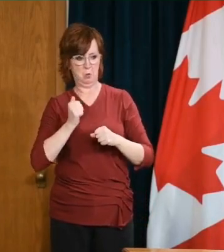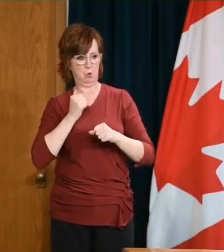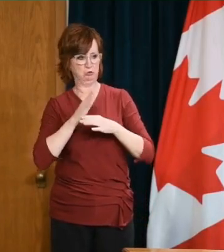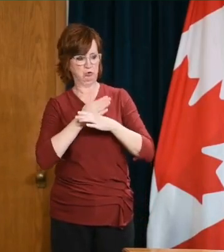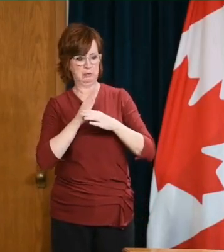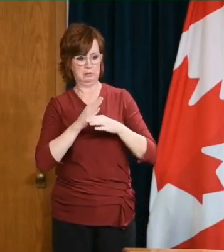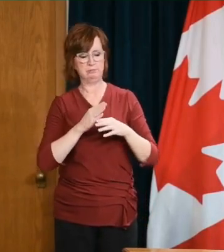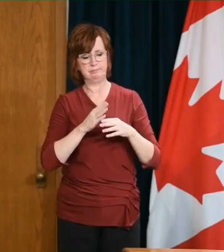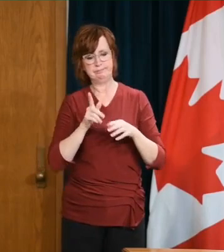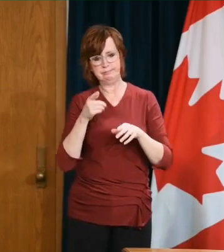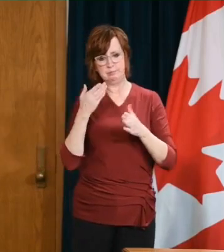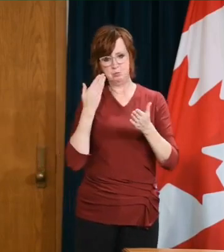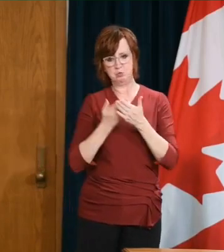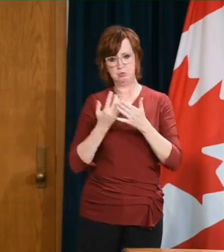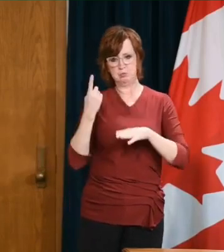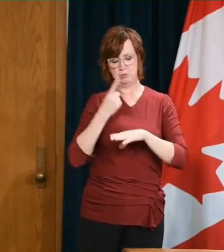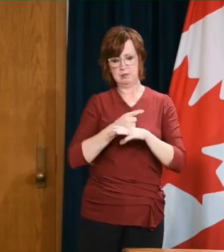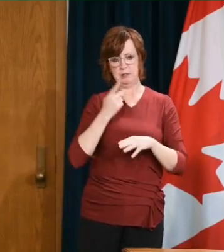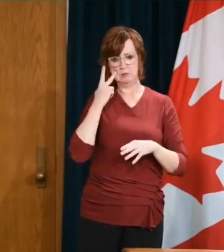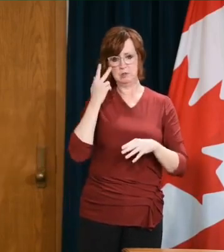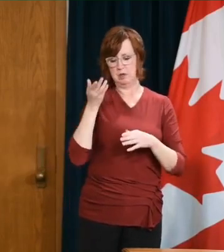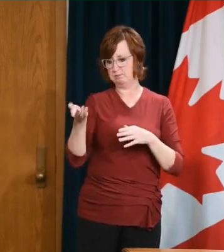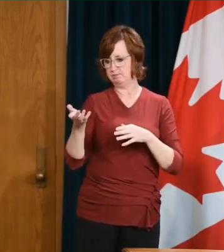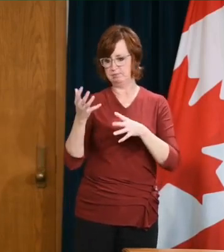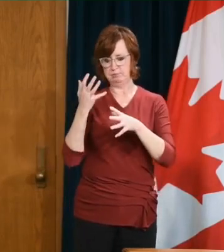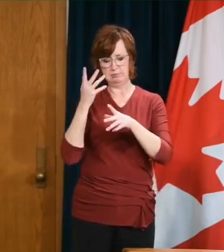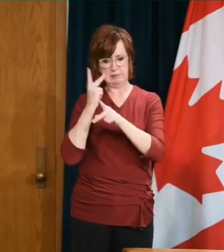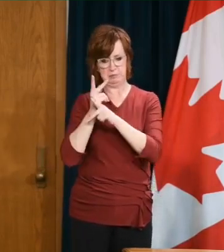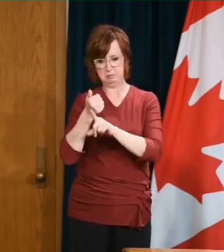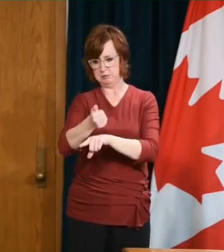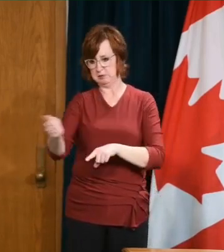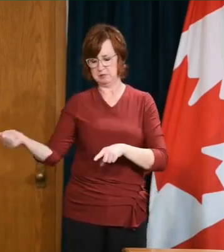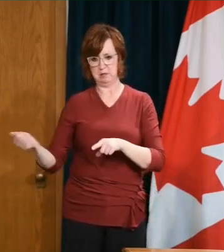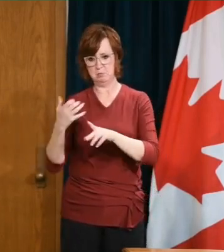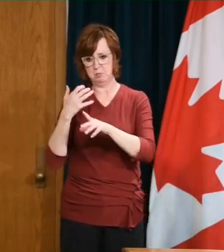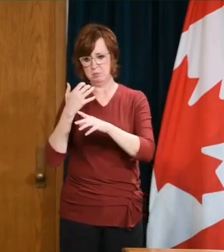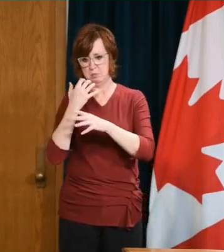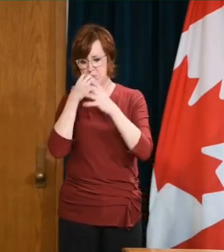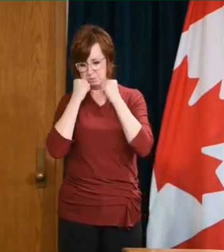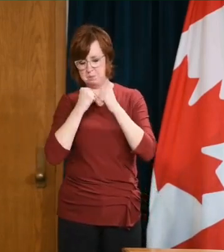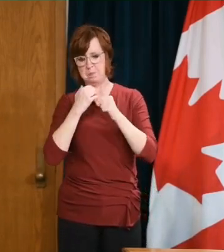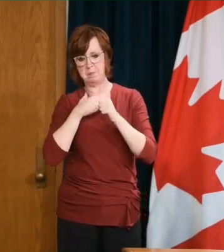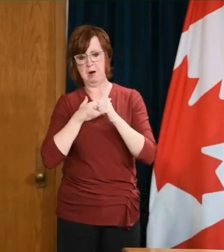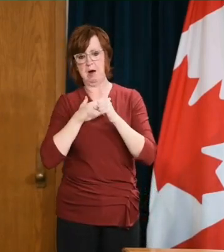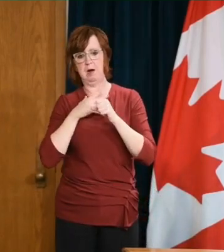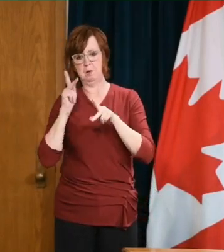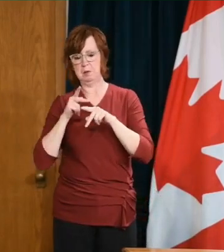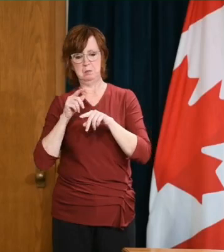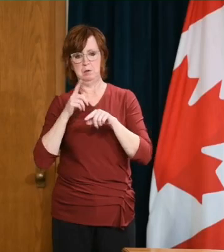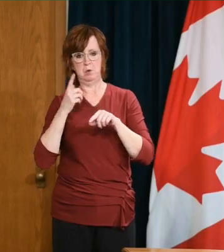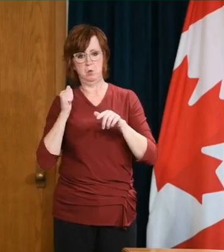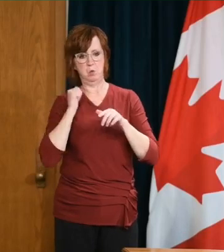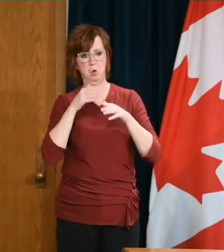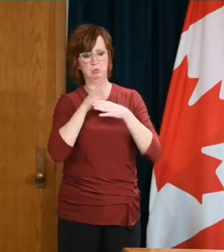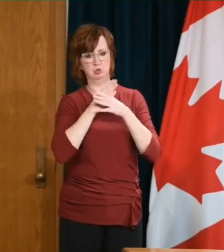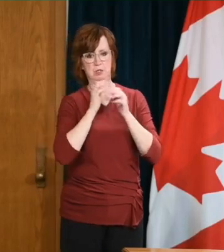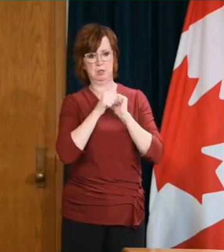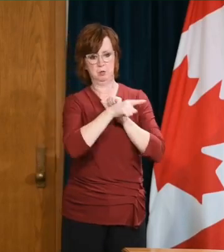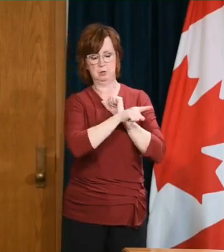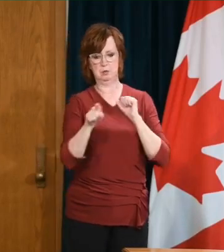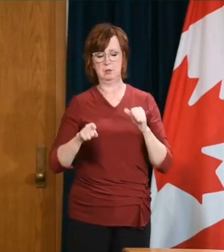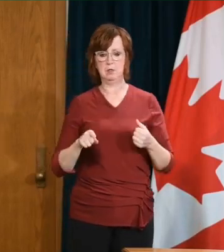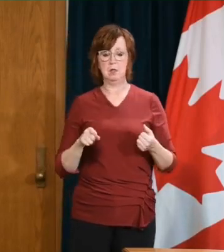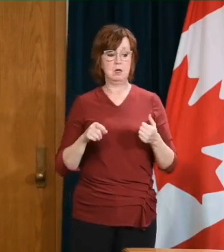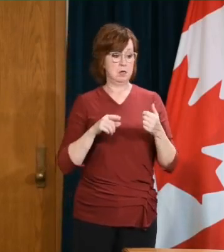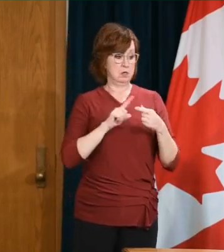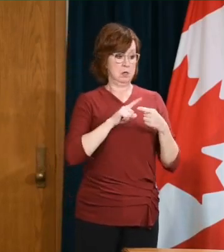So the premiers are actively discussing the opportunities, and Premier Ford has spoken, I think, a number of times to